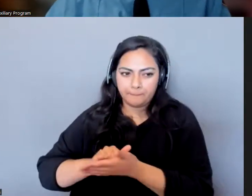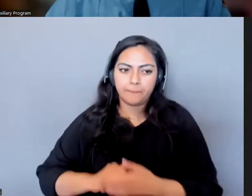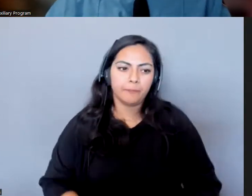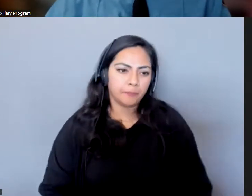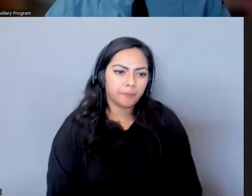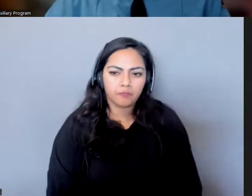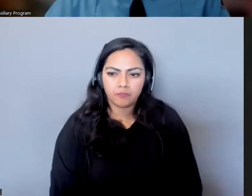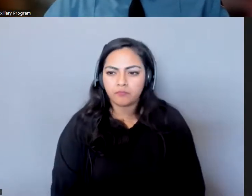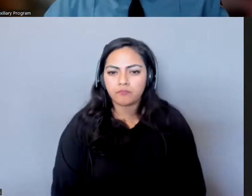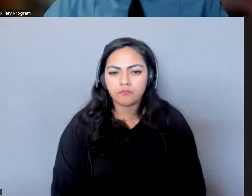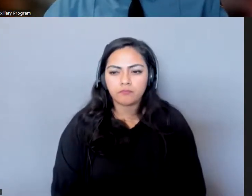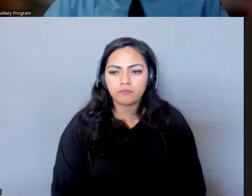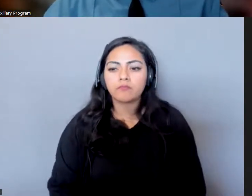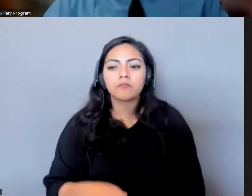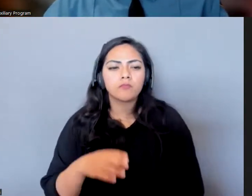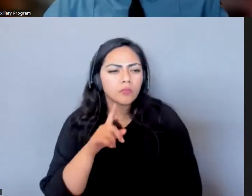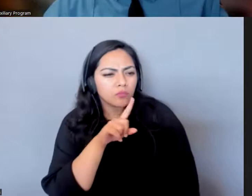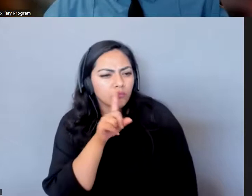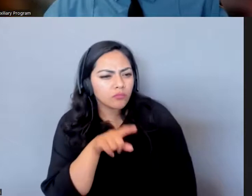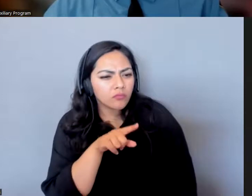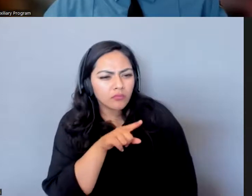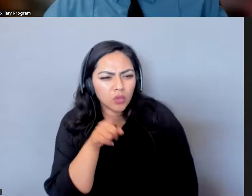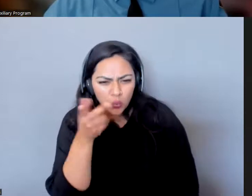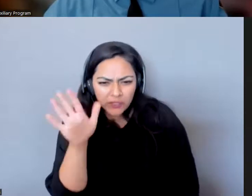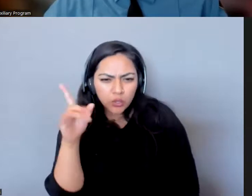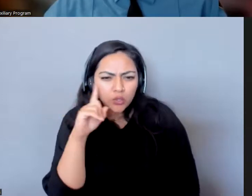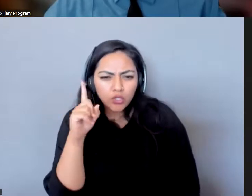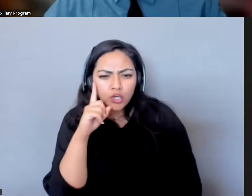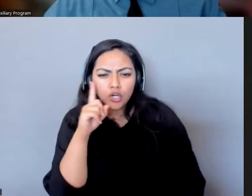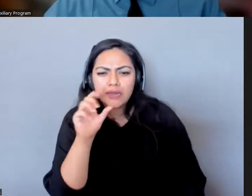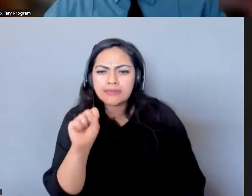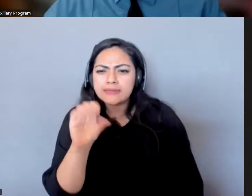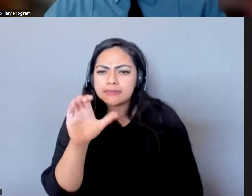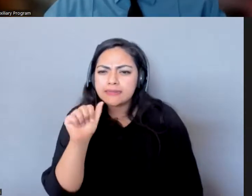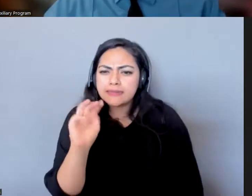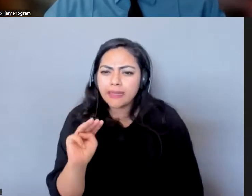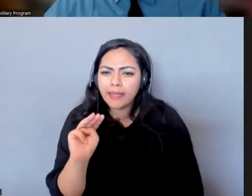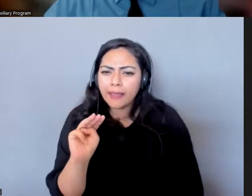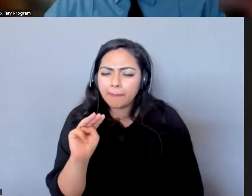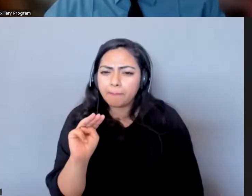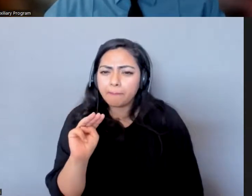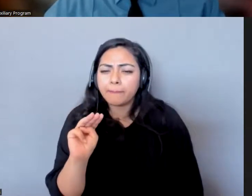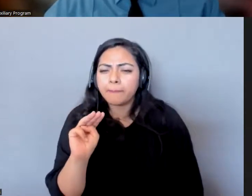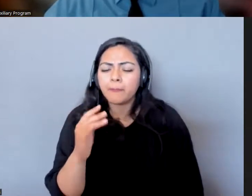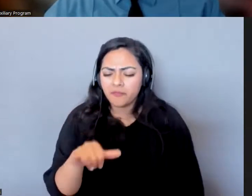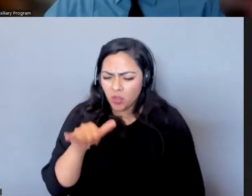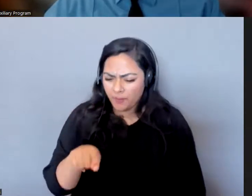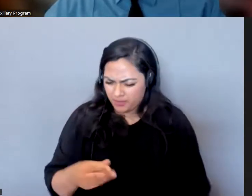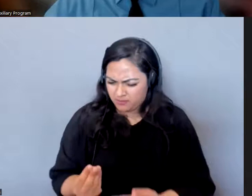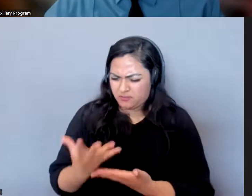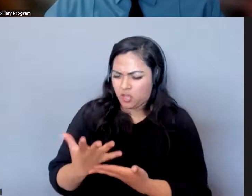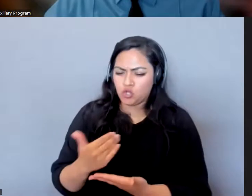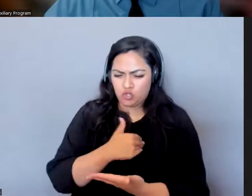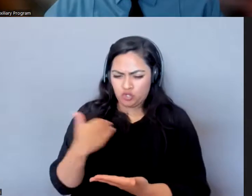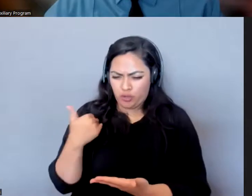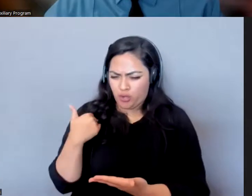There was a question here. Have you heard of the scam, how people's phone rings and the number states it's from Toronto, although it hangs up